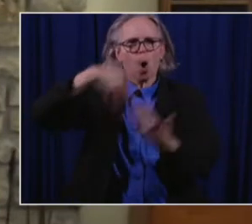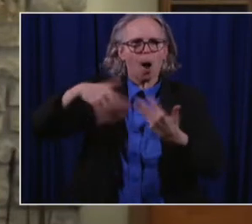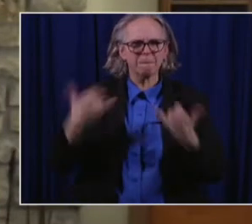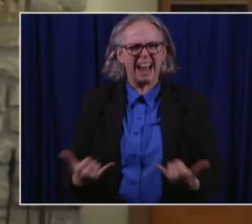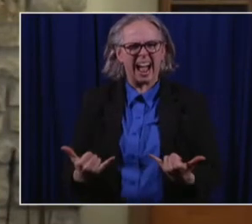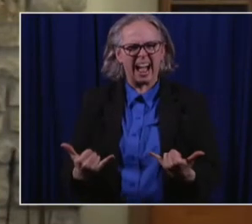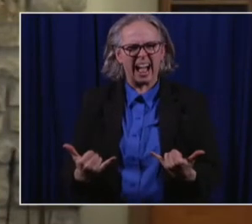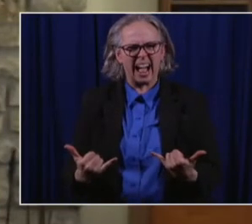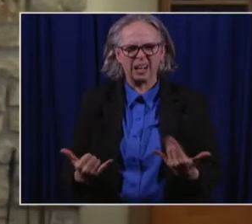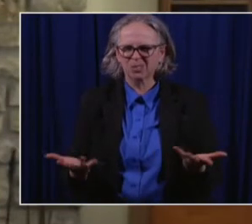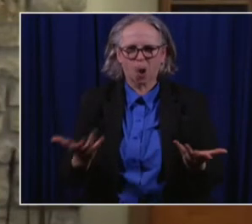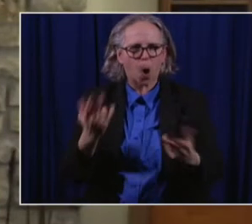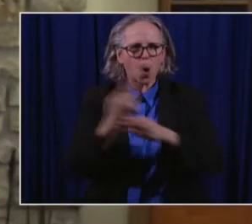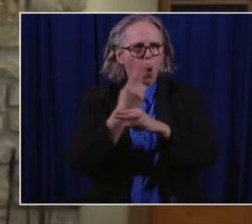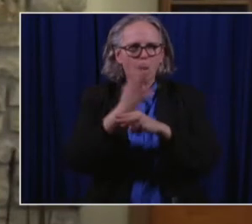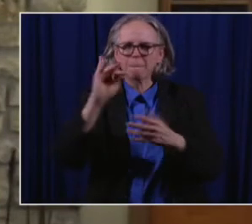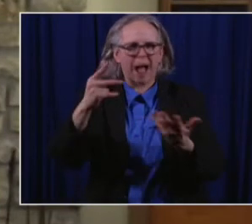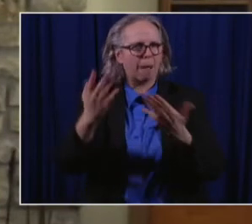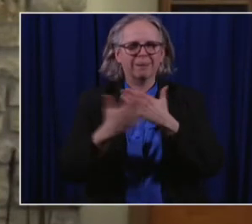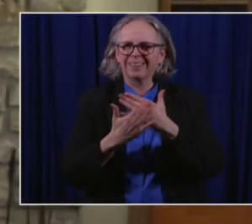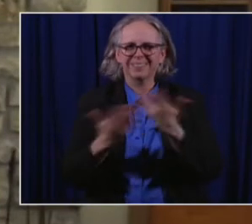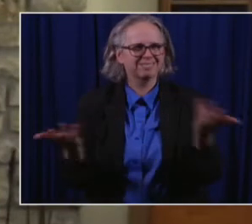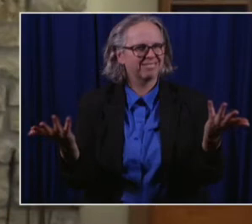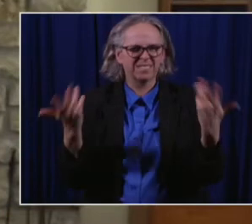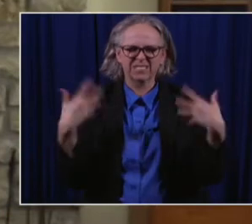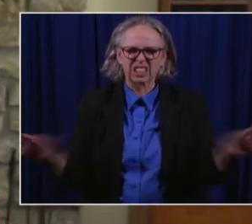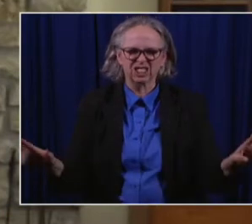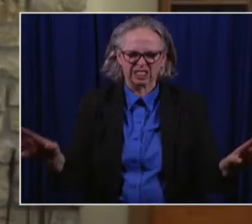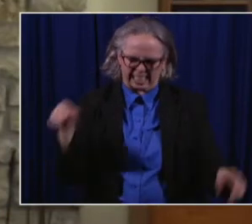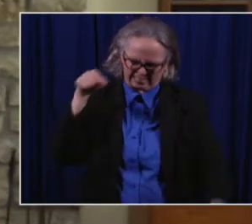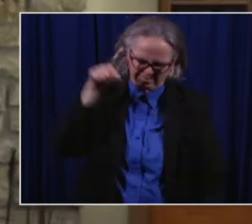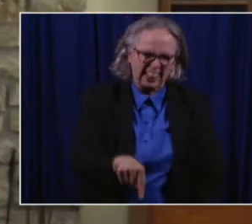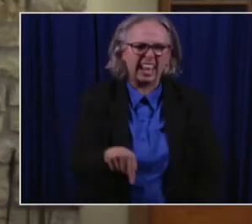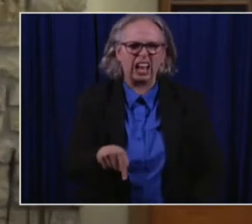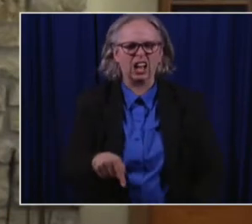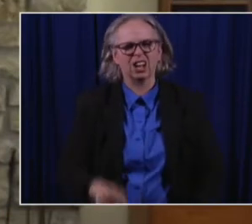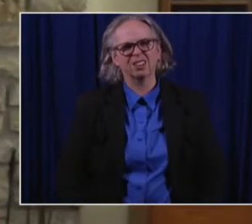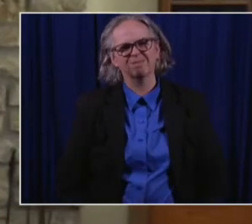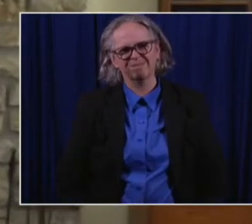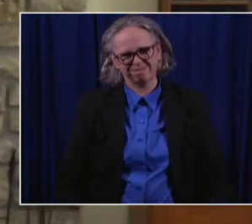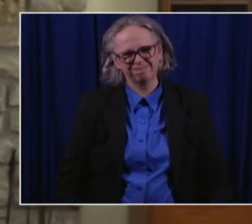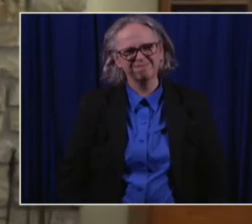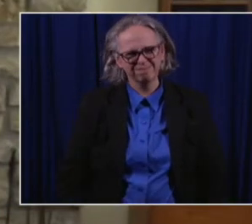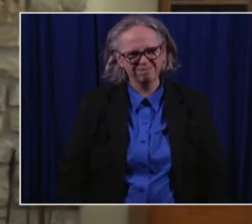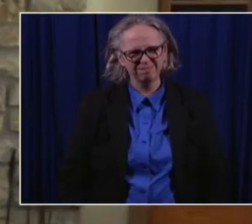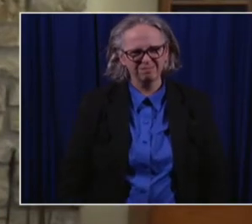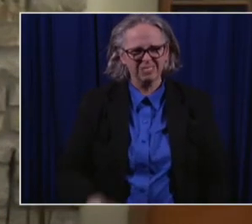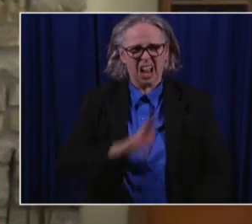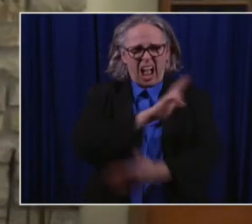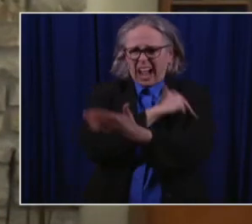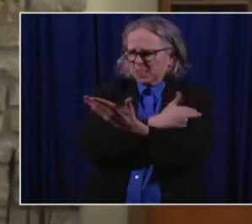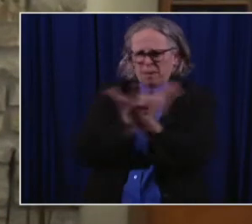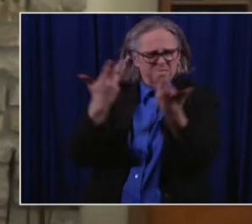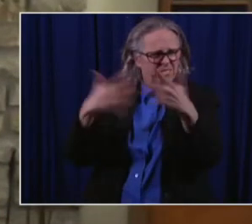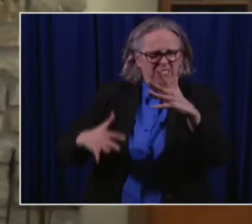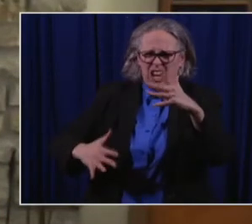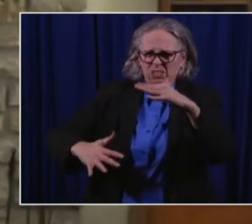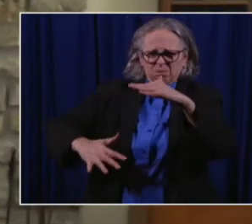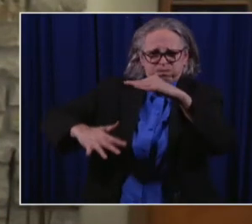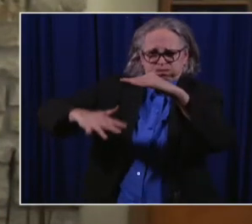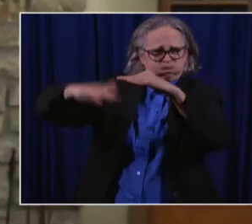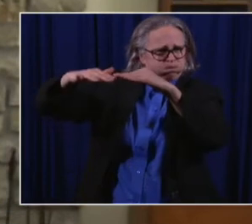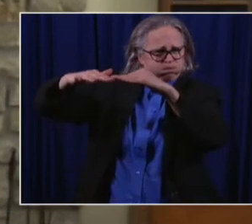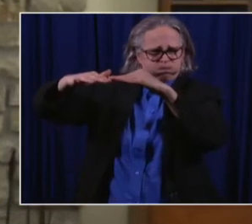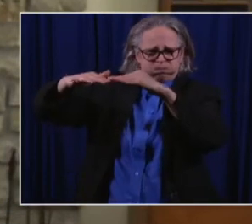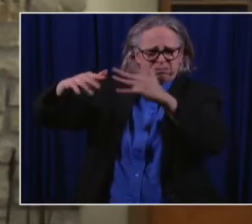hospital utilization, which we just talked about, and our hospitals filling up, particularly in regard to ICU. The